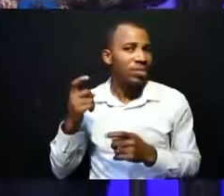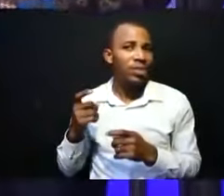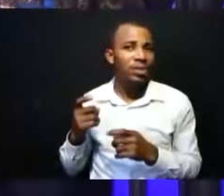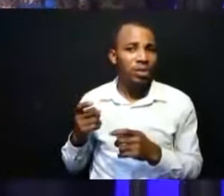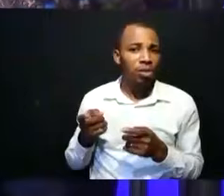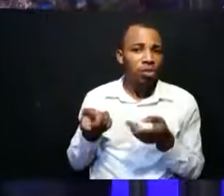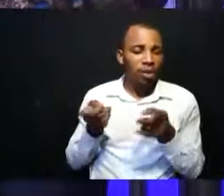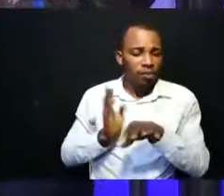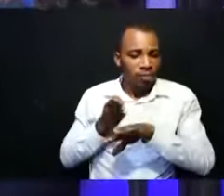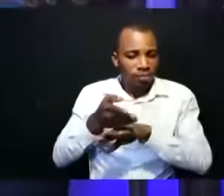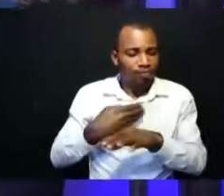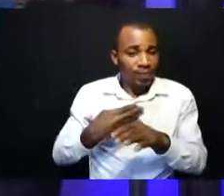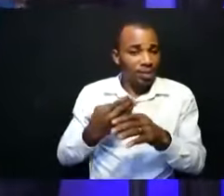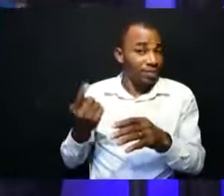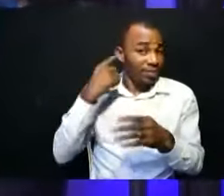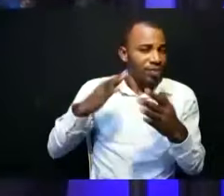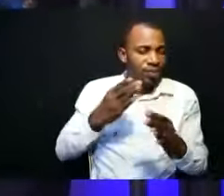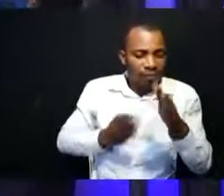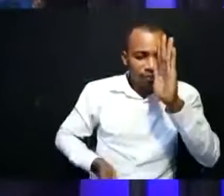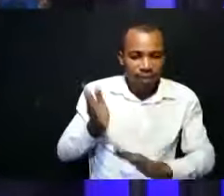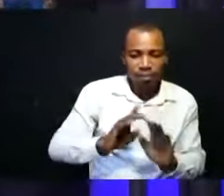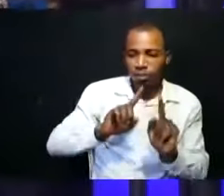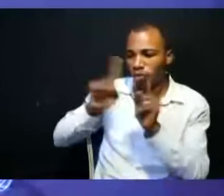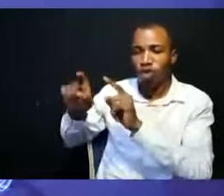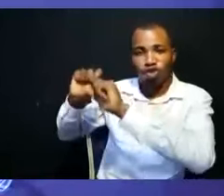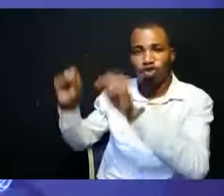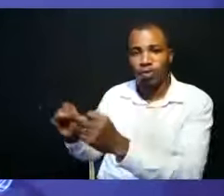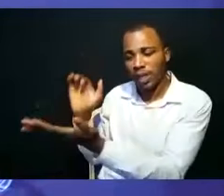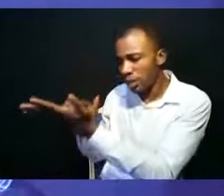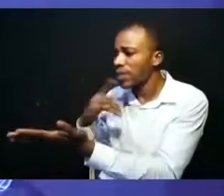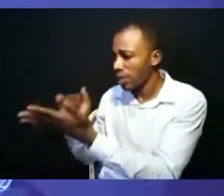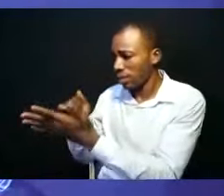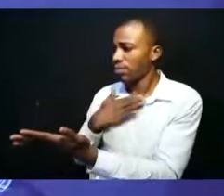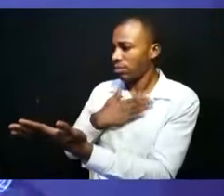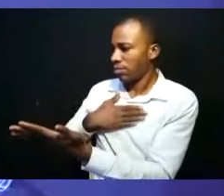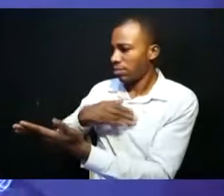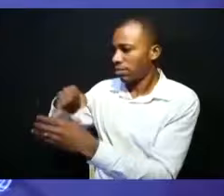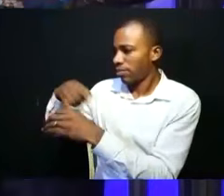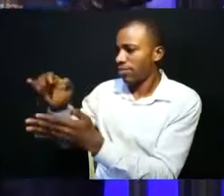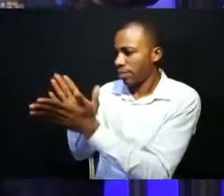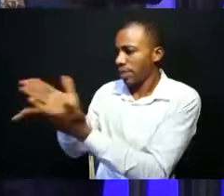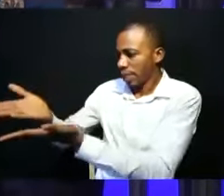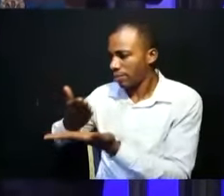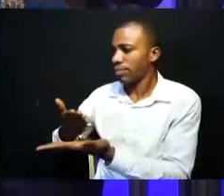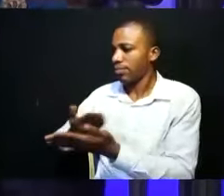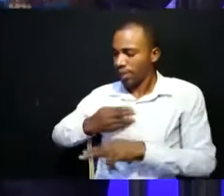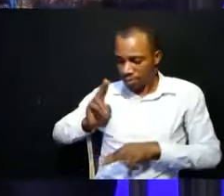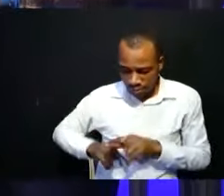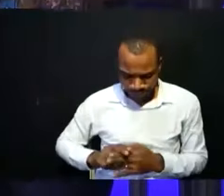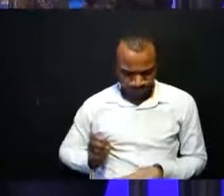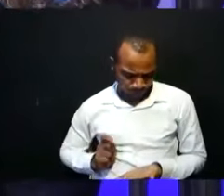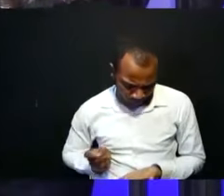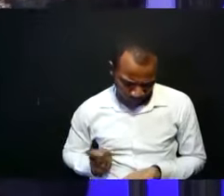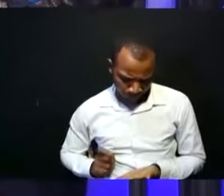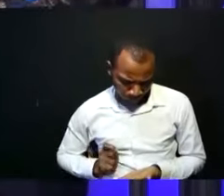go and sit down and take pen and paper and then write these things. Na me tin ma sum se obi gina me nchen e kasa. Na o kan sem akase